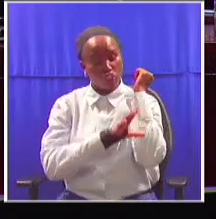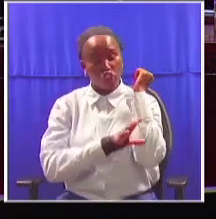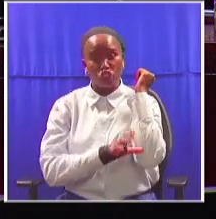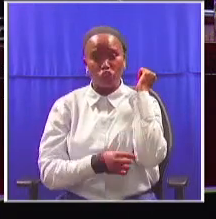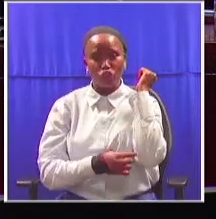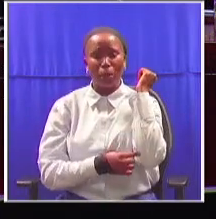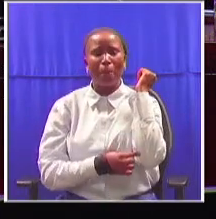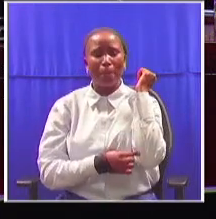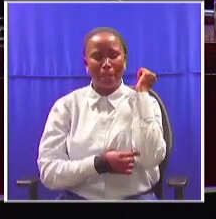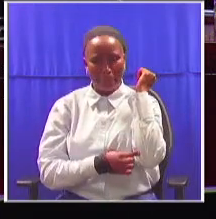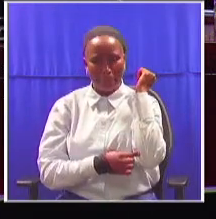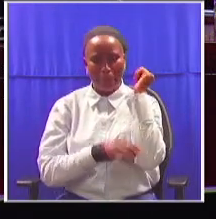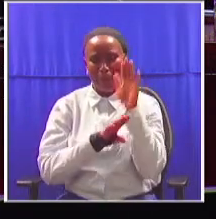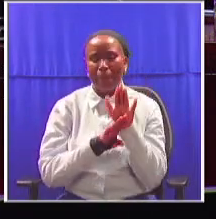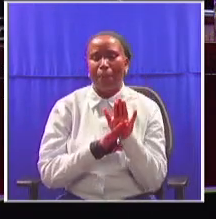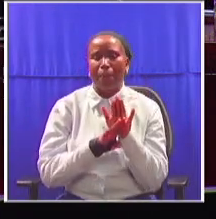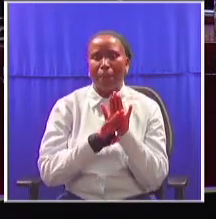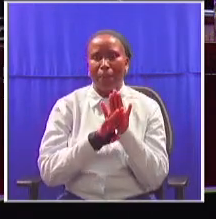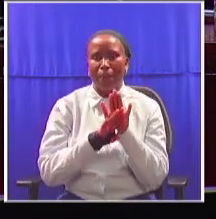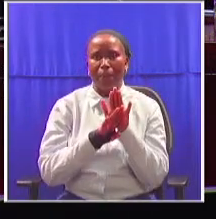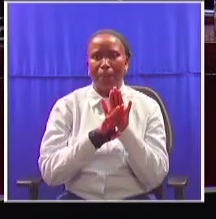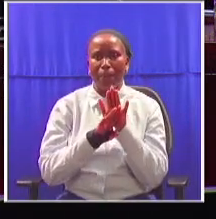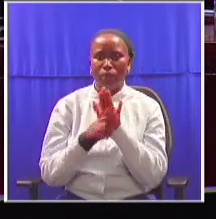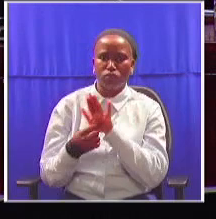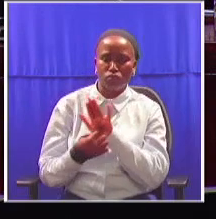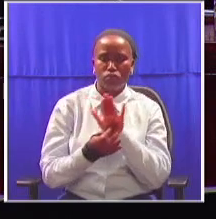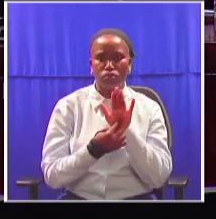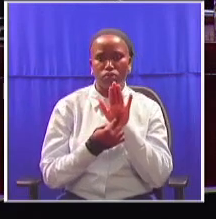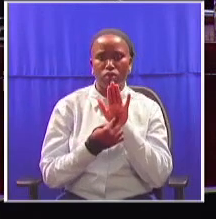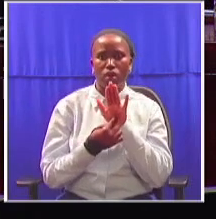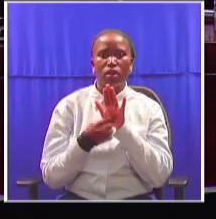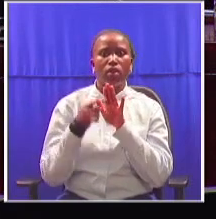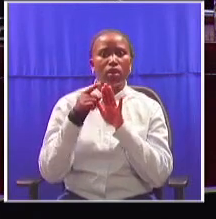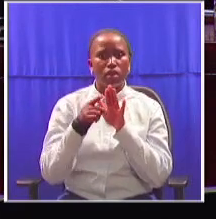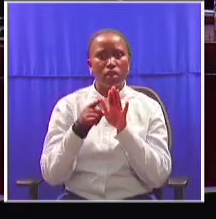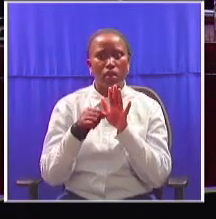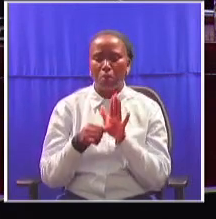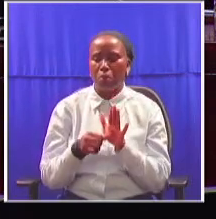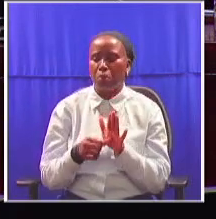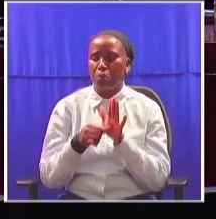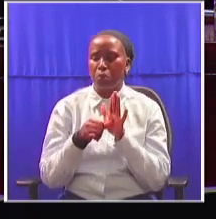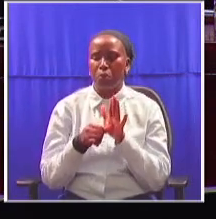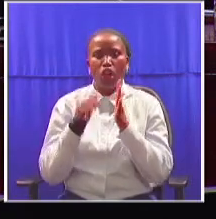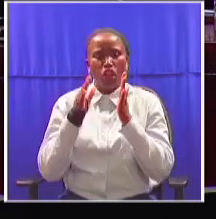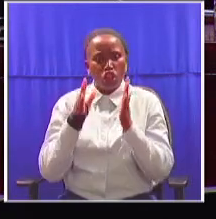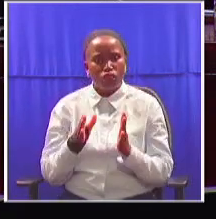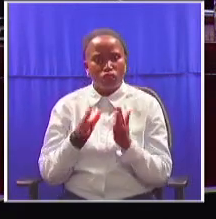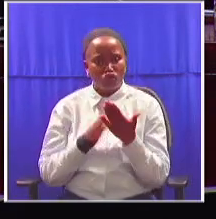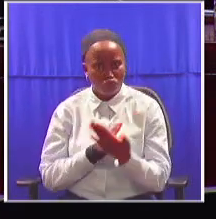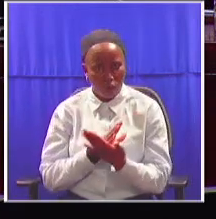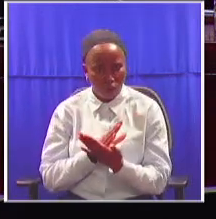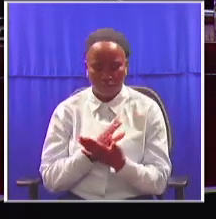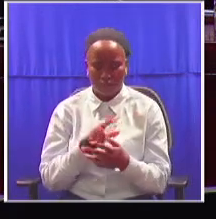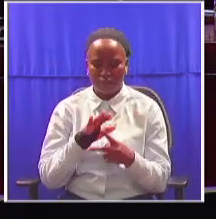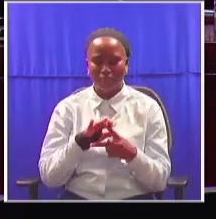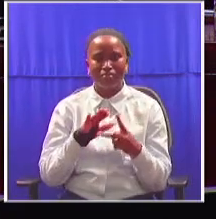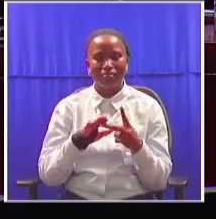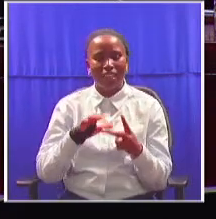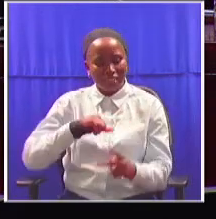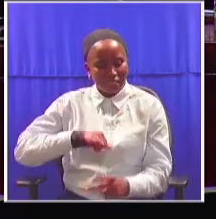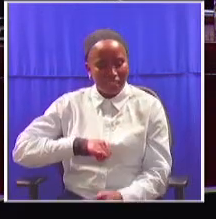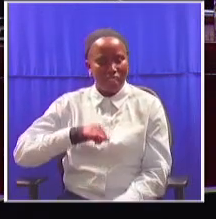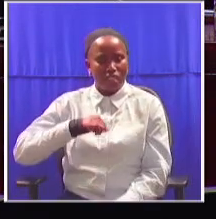which affirms the inherent worth, fundamental human rights, and dignity of every South